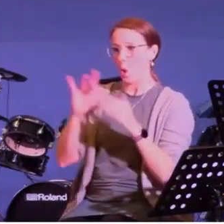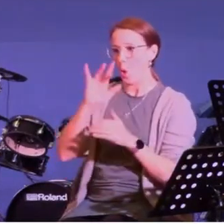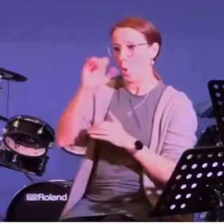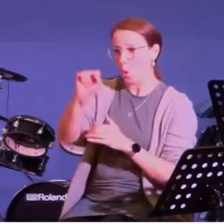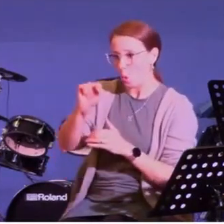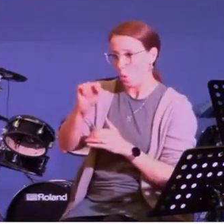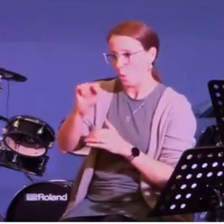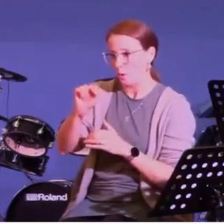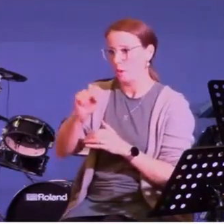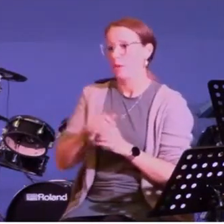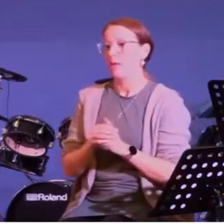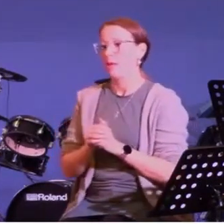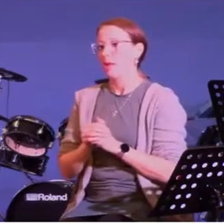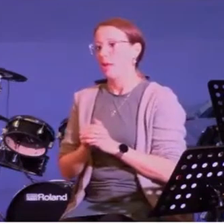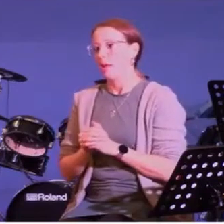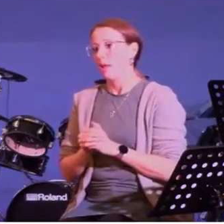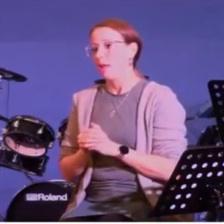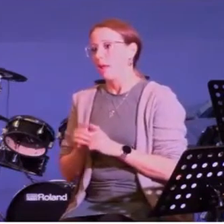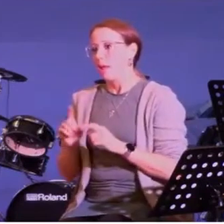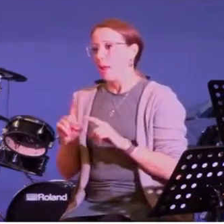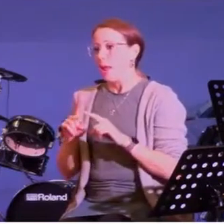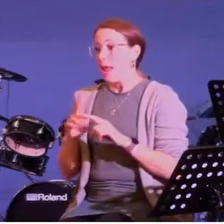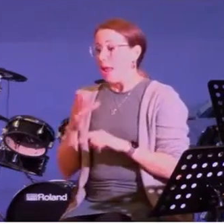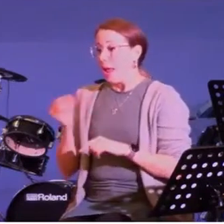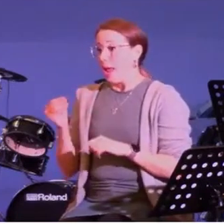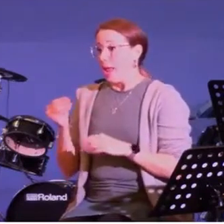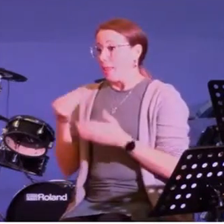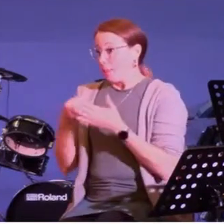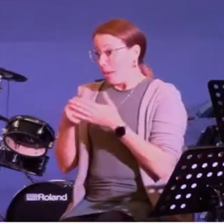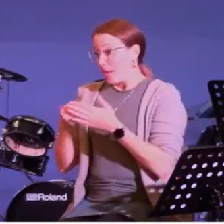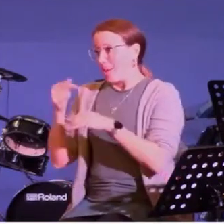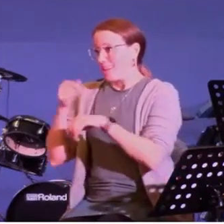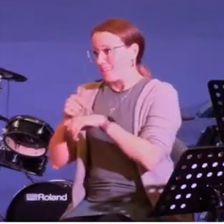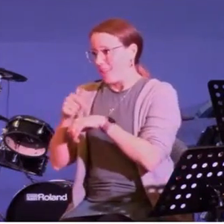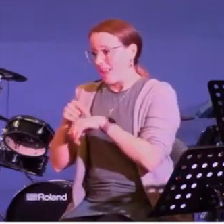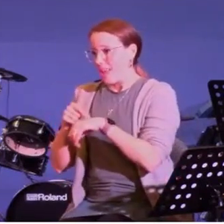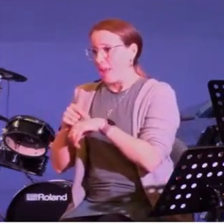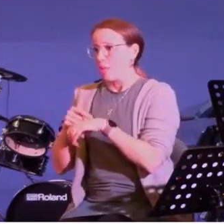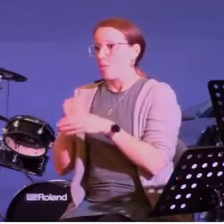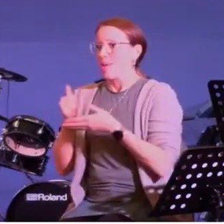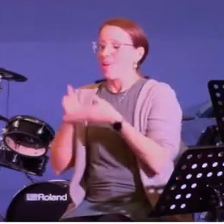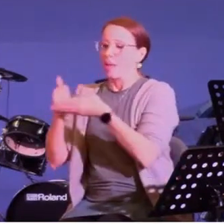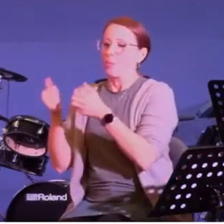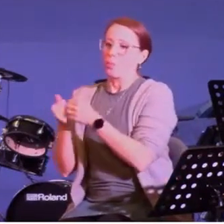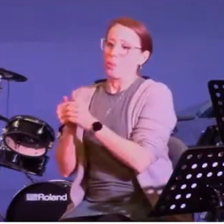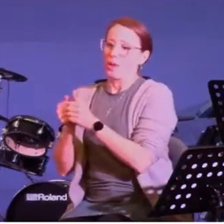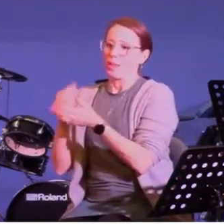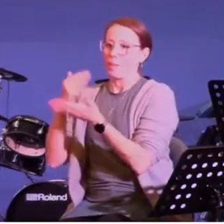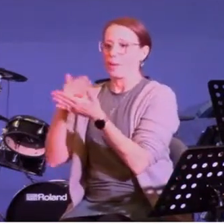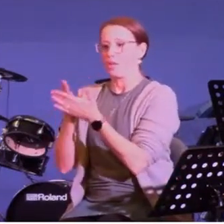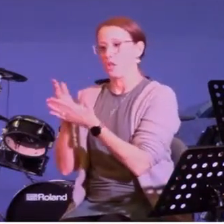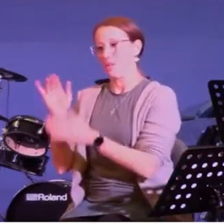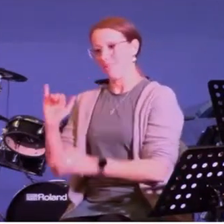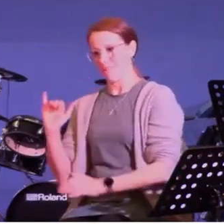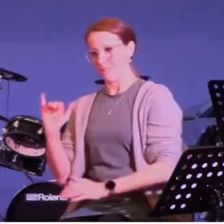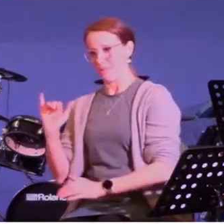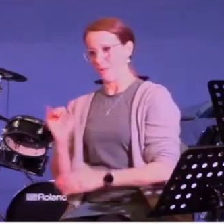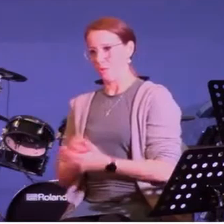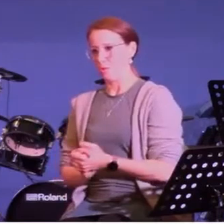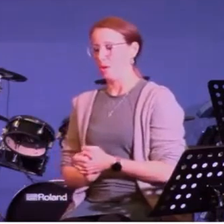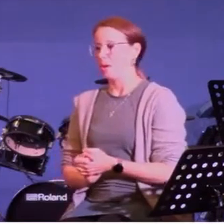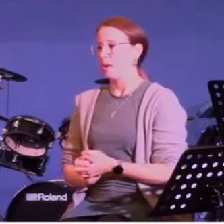officially, and that money and time will free up some of our budget. Now, that doesn't mean that what he does